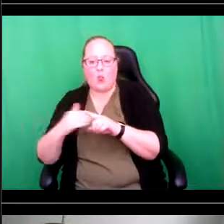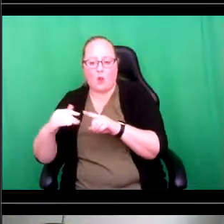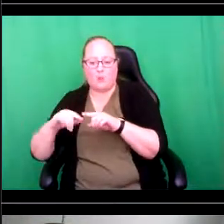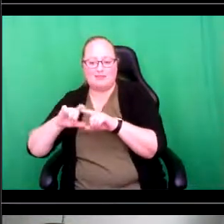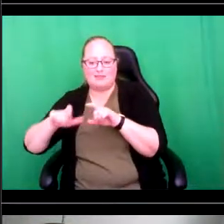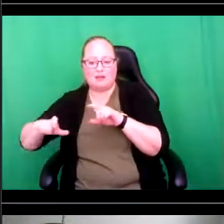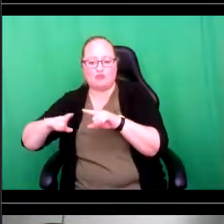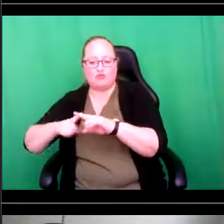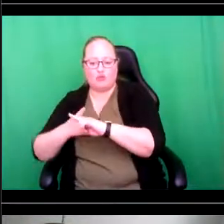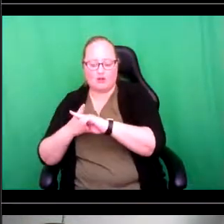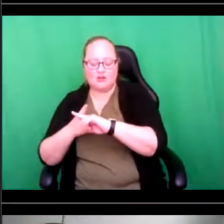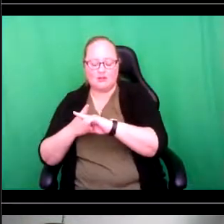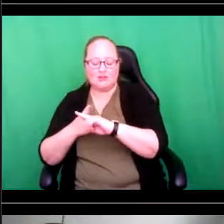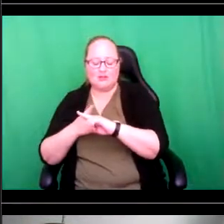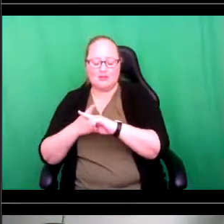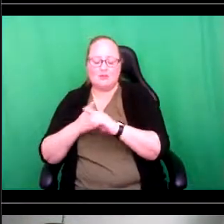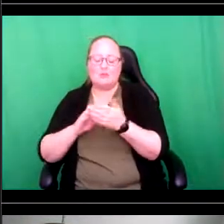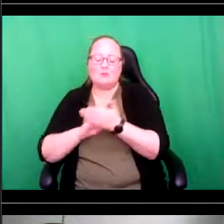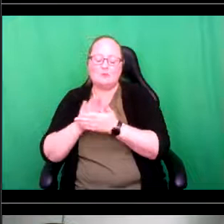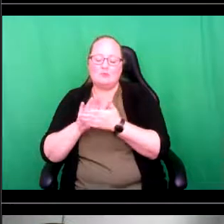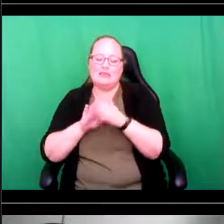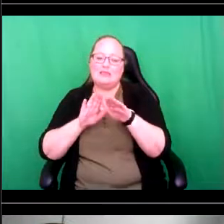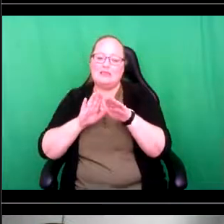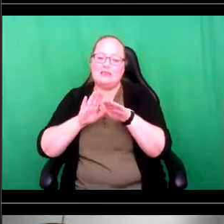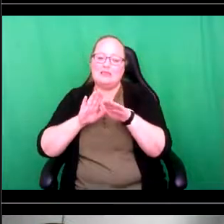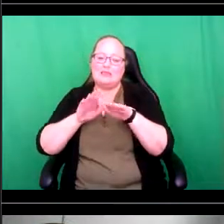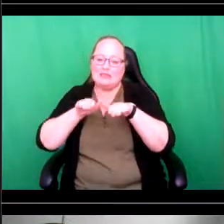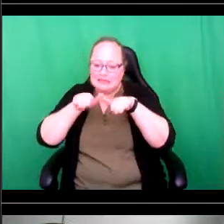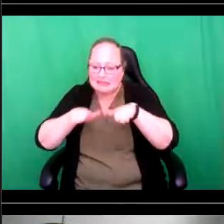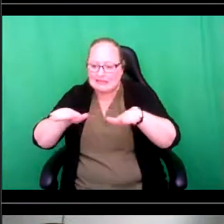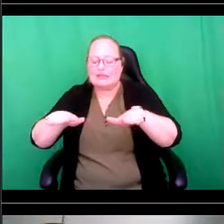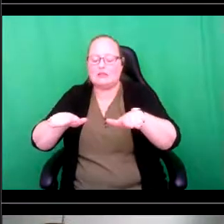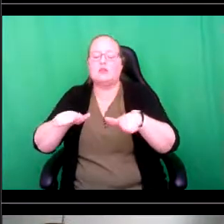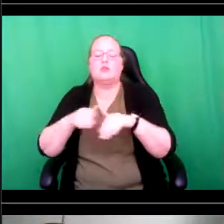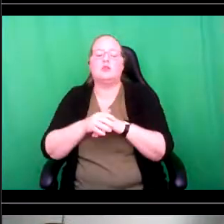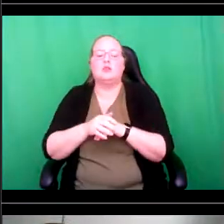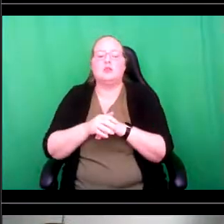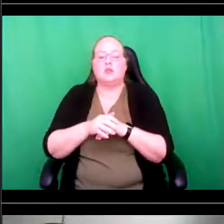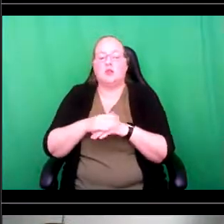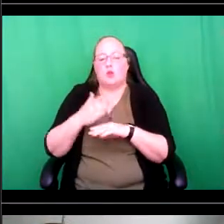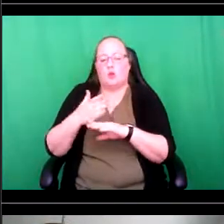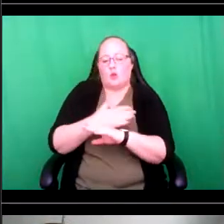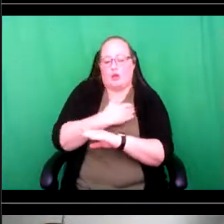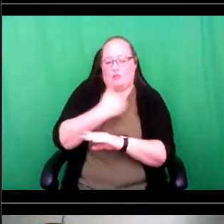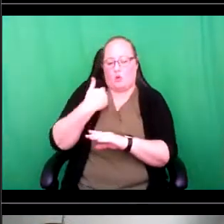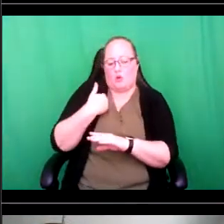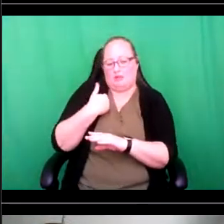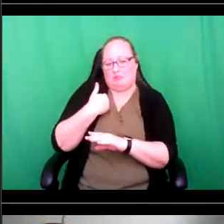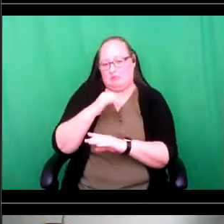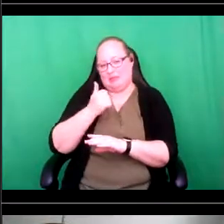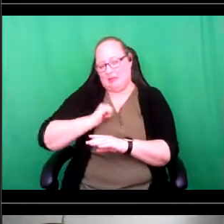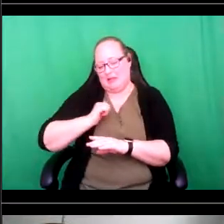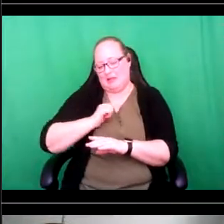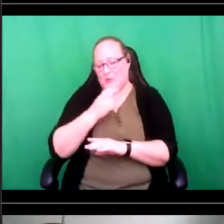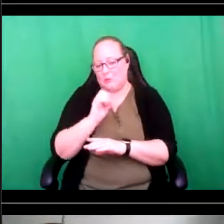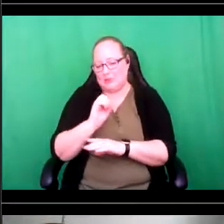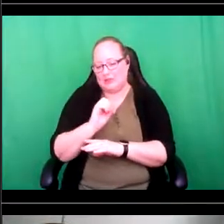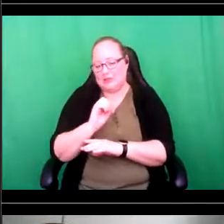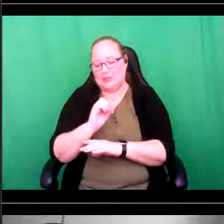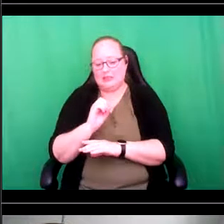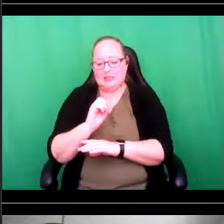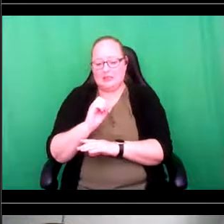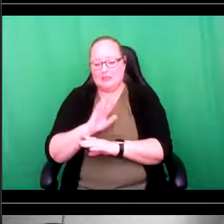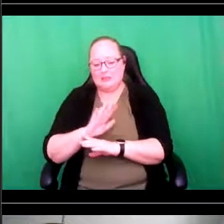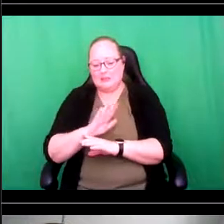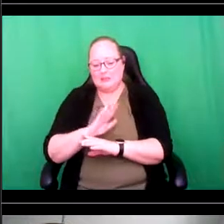think the increase in the peak hour will be somewhere between 20 and 40%, and in the off-peak it'll